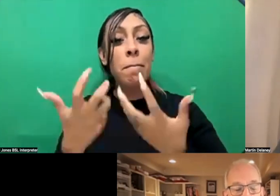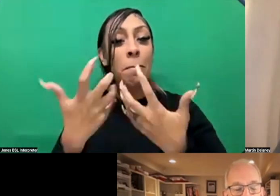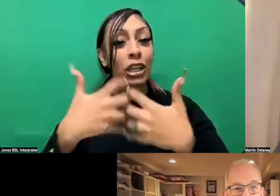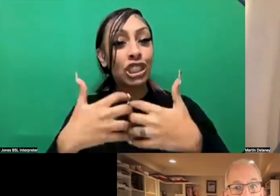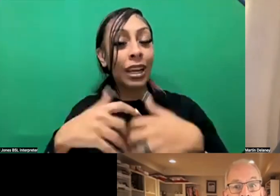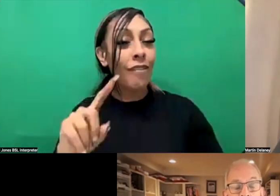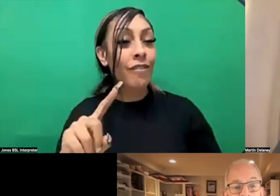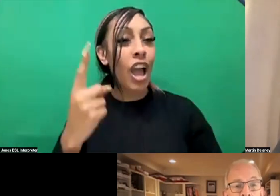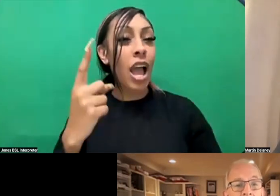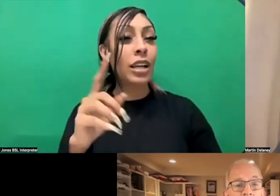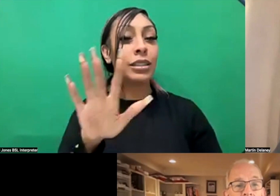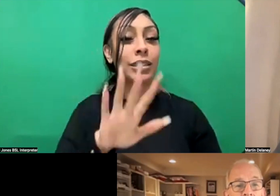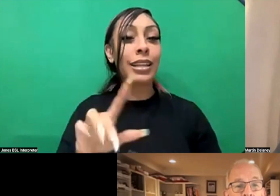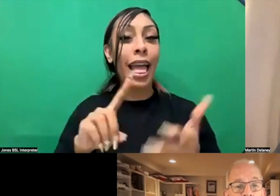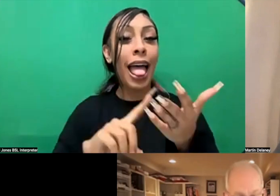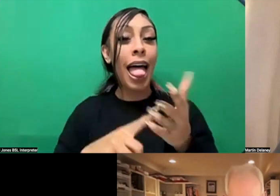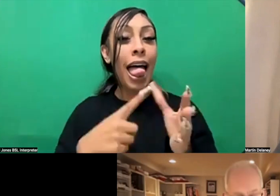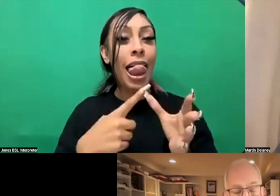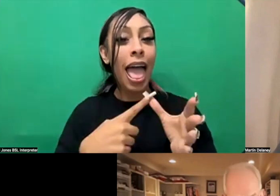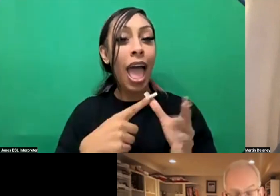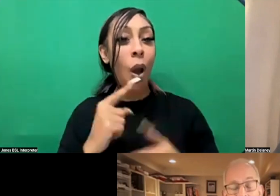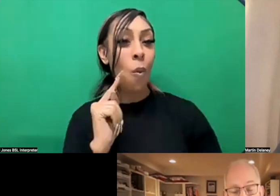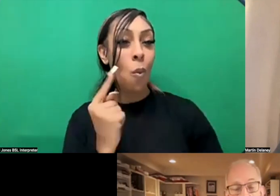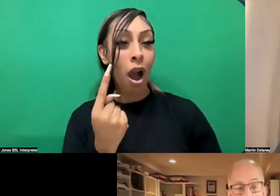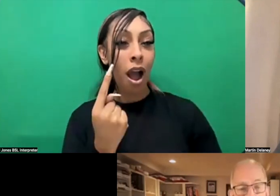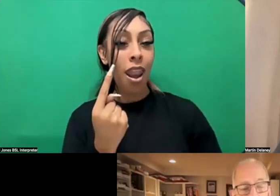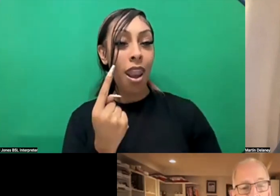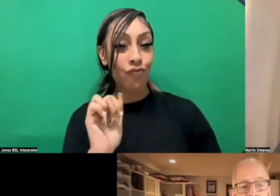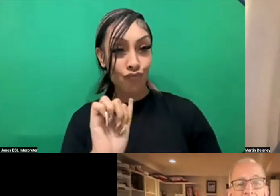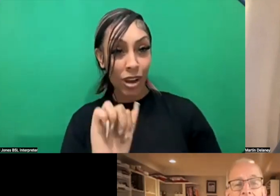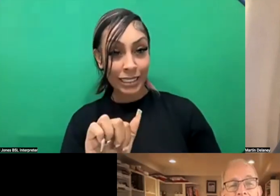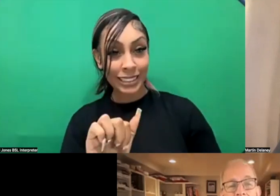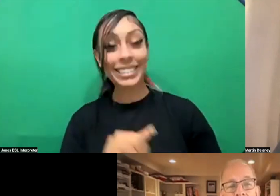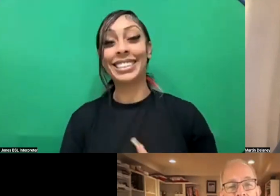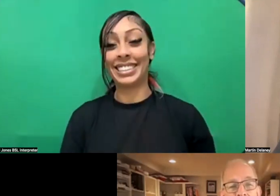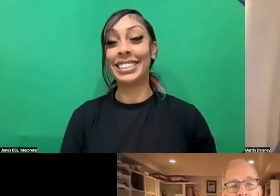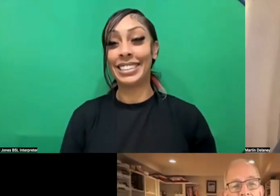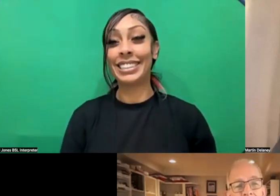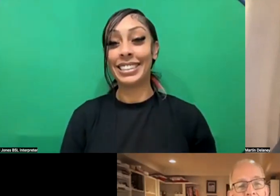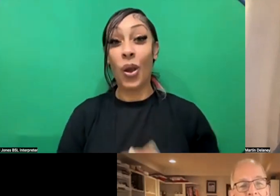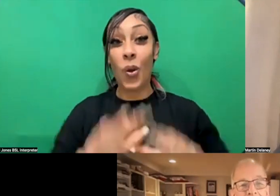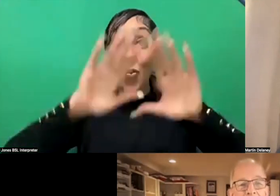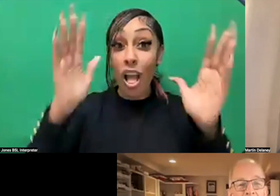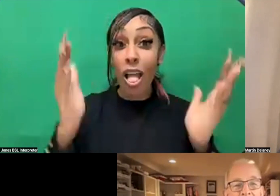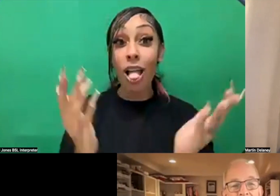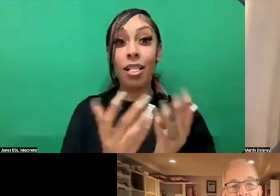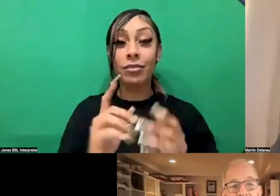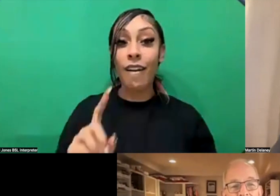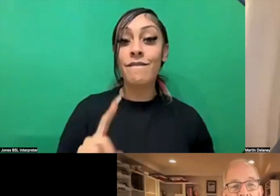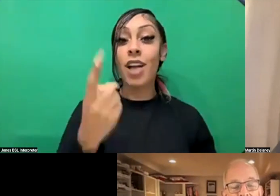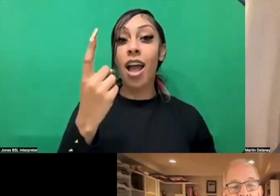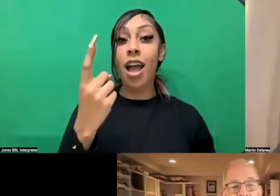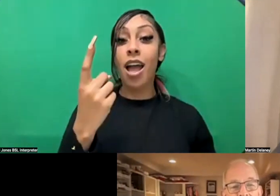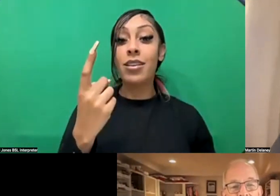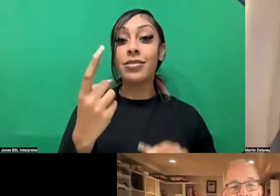I believe, was the LM1. Is that correct? That's correct. That was the world's first sample-based drum machine. Can you tell